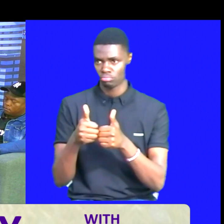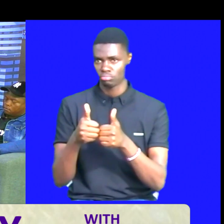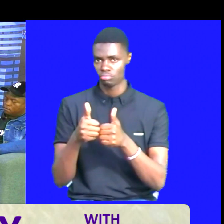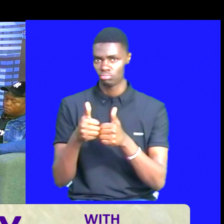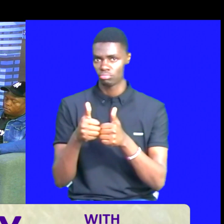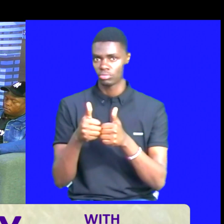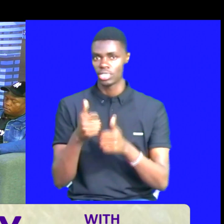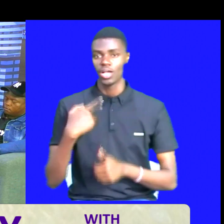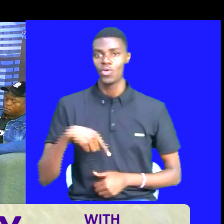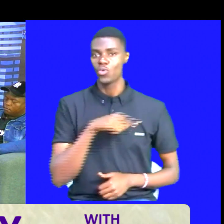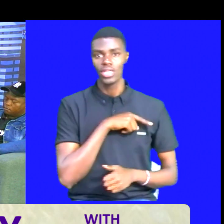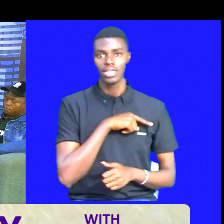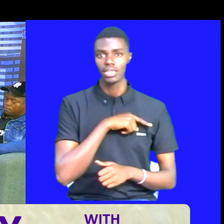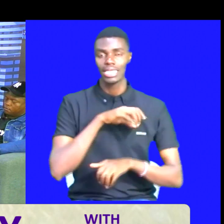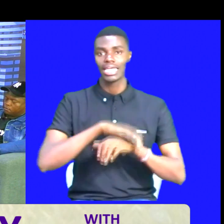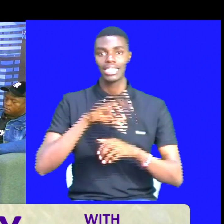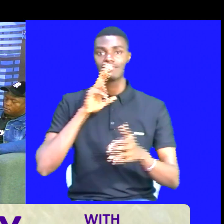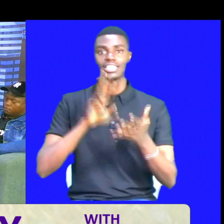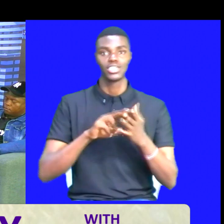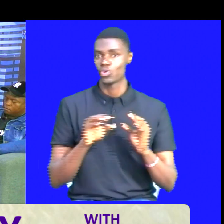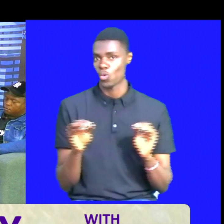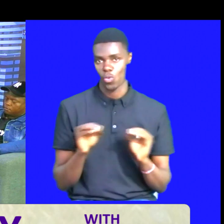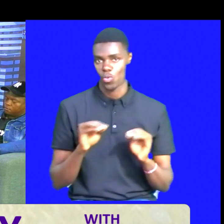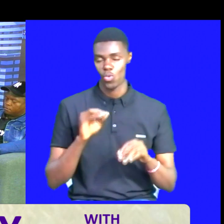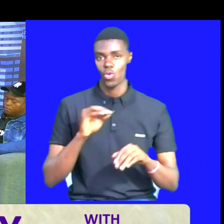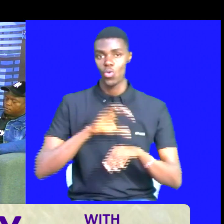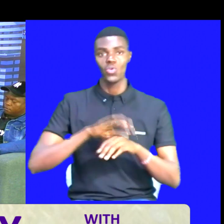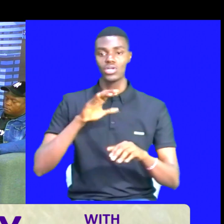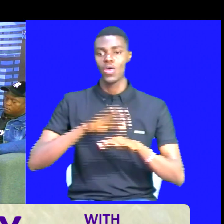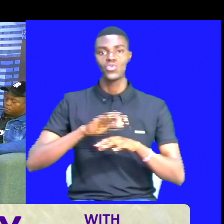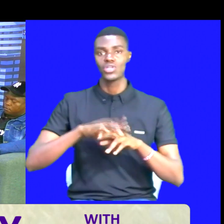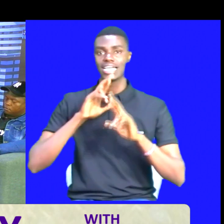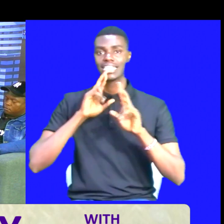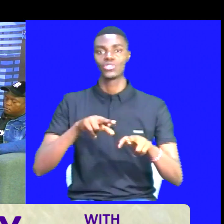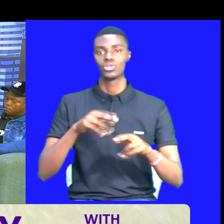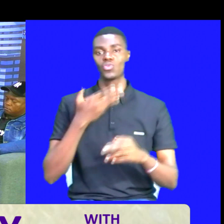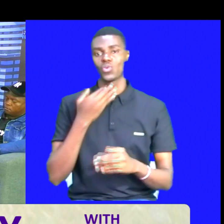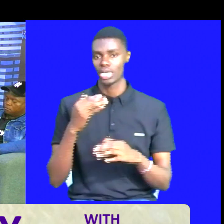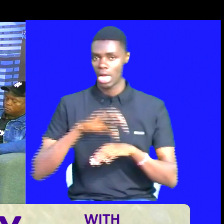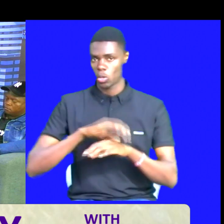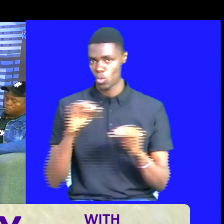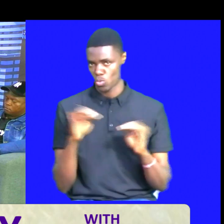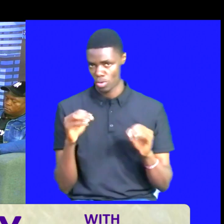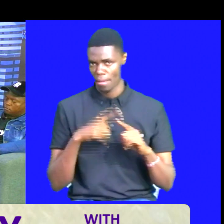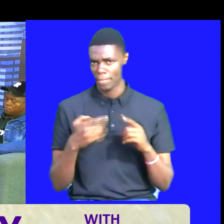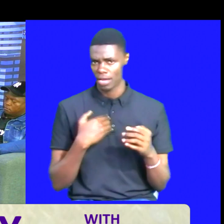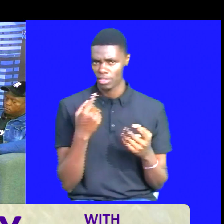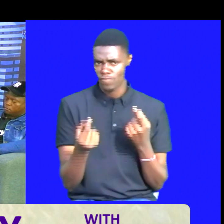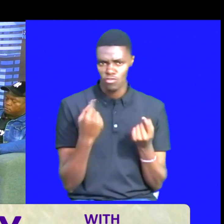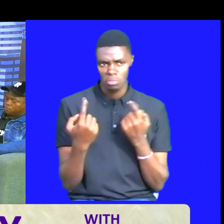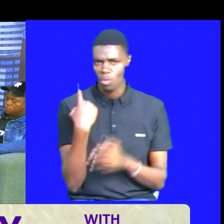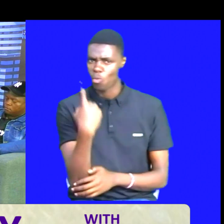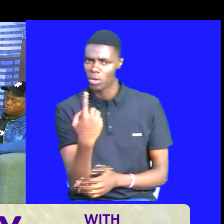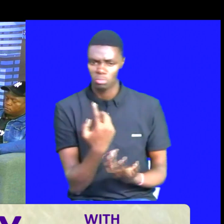Despite that, we didn't get the good results we wanted. Right. There's some few, maybe 1 or